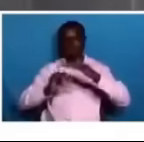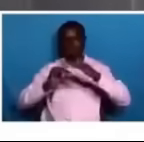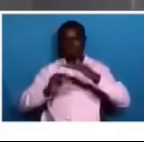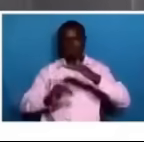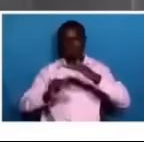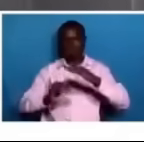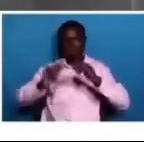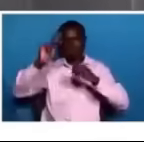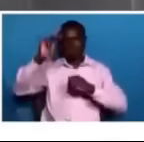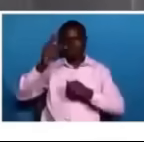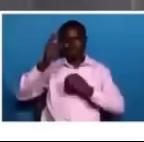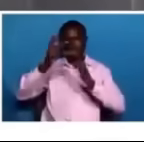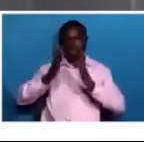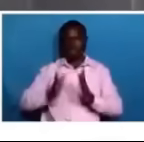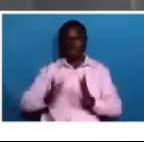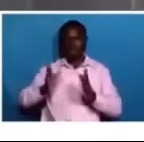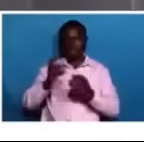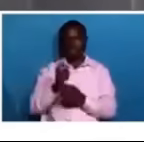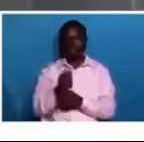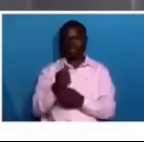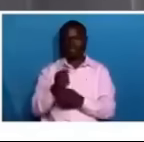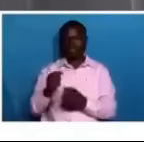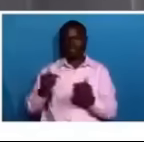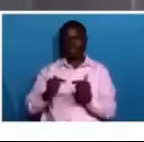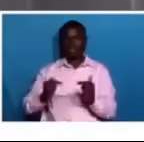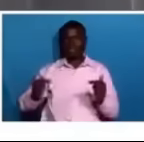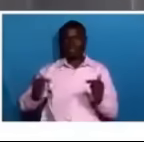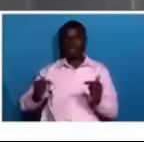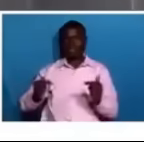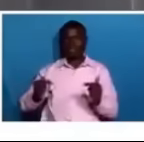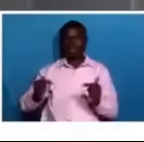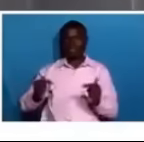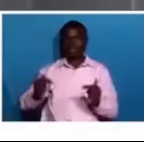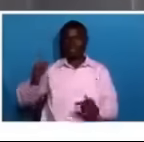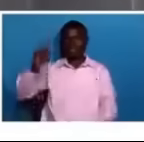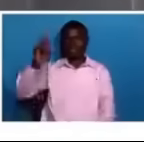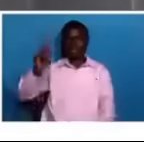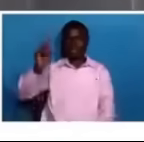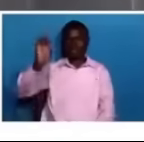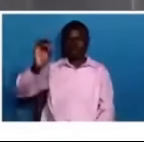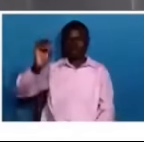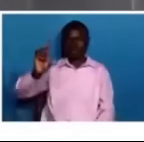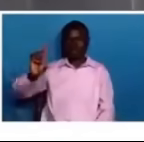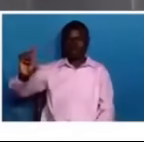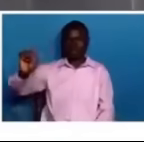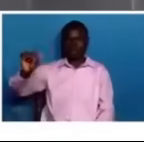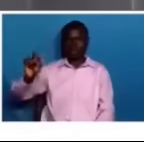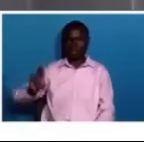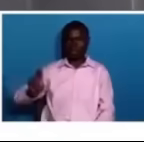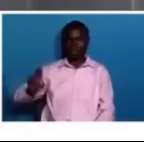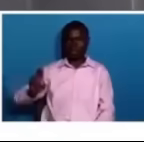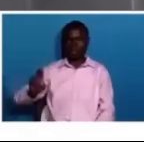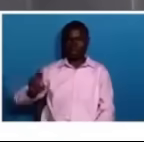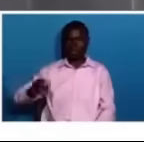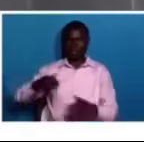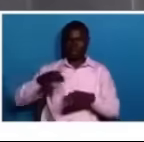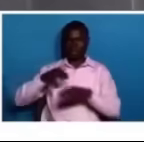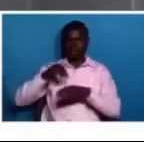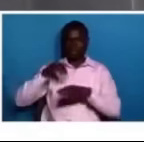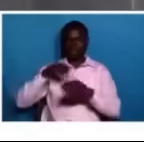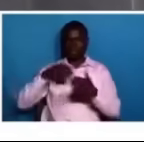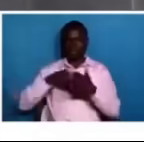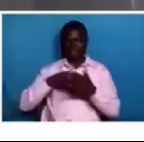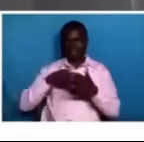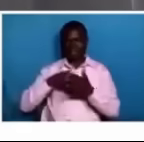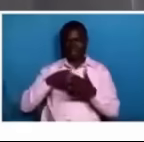Kenyan shilling against the dollar, which is affecting the prices of most of the commodities because we